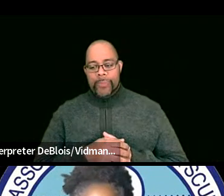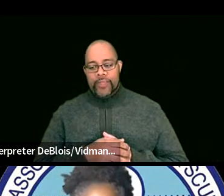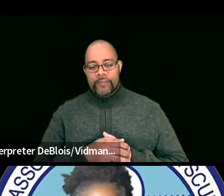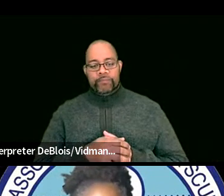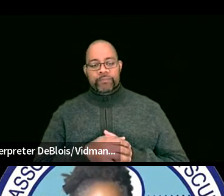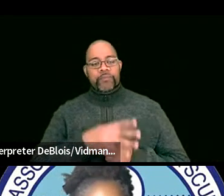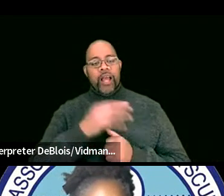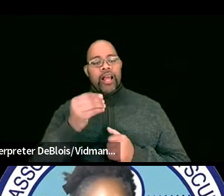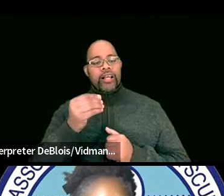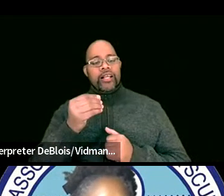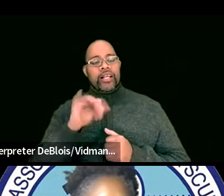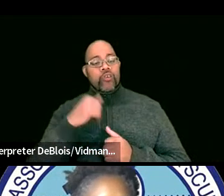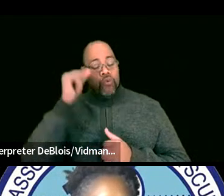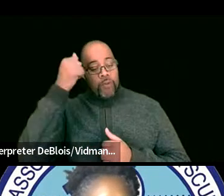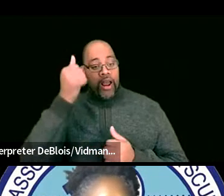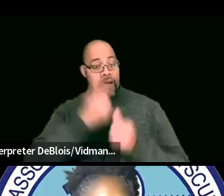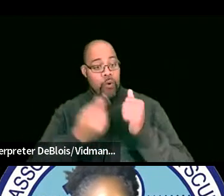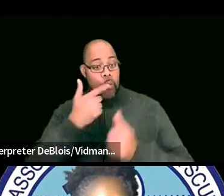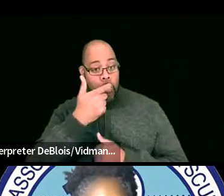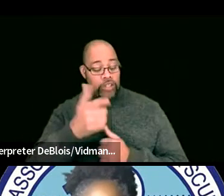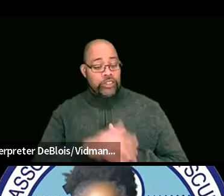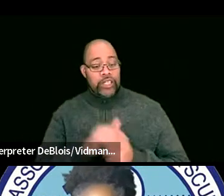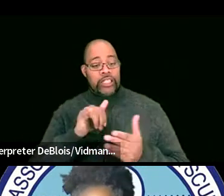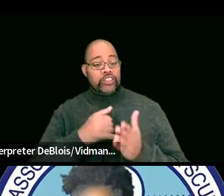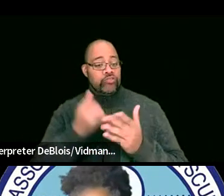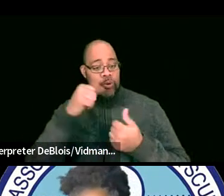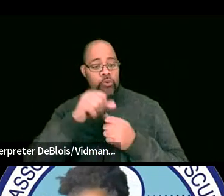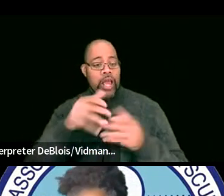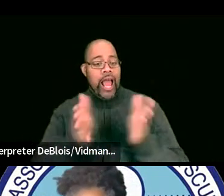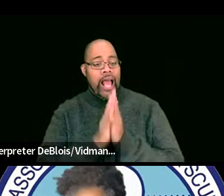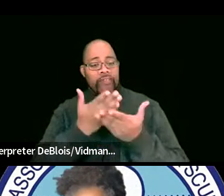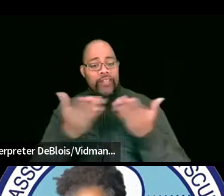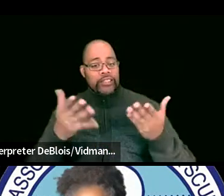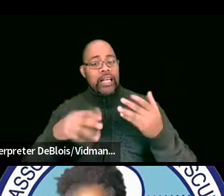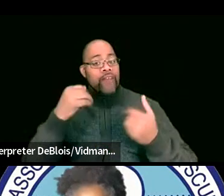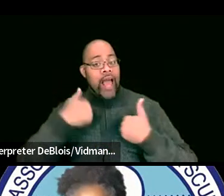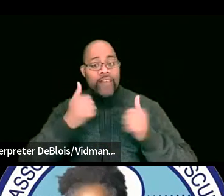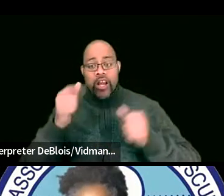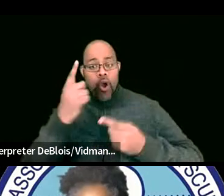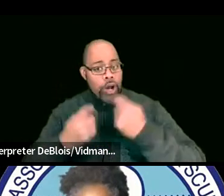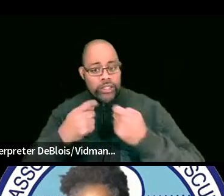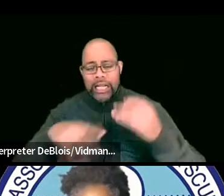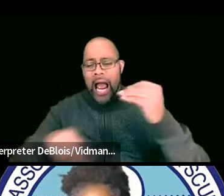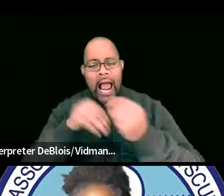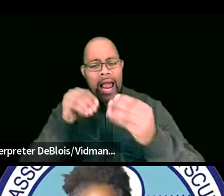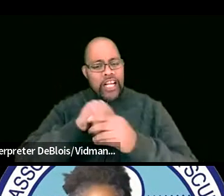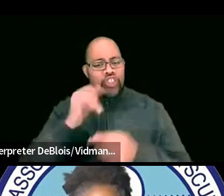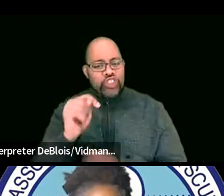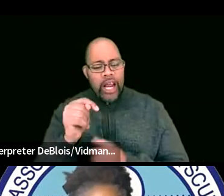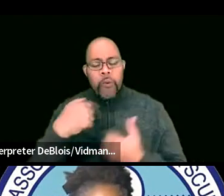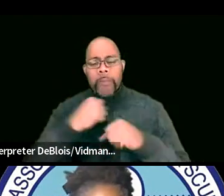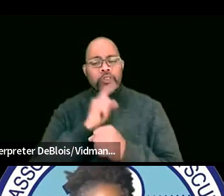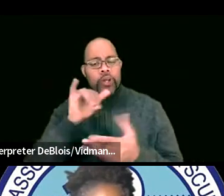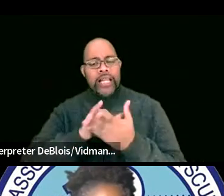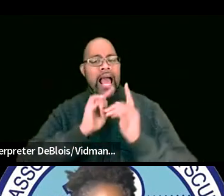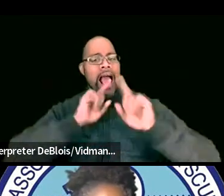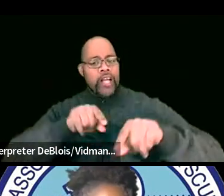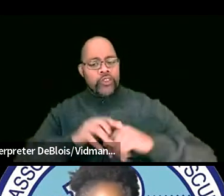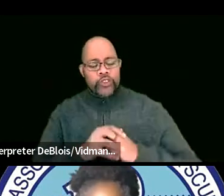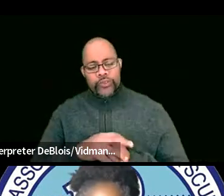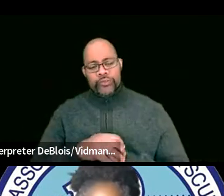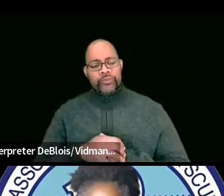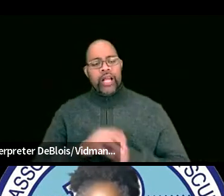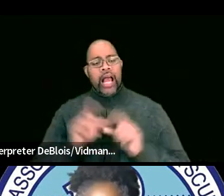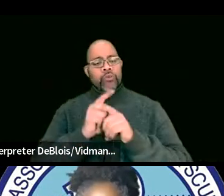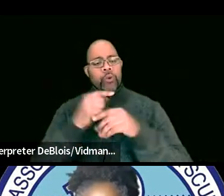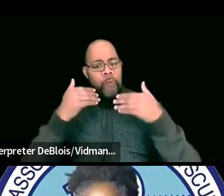And I'd like to remind those watching, remember you can add things. If you have any questions, just add that in the chat and we'll make sure they get answered as